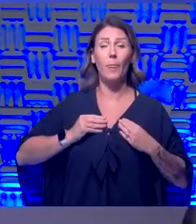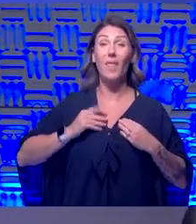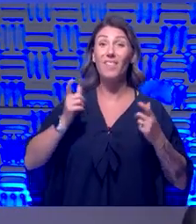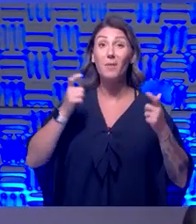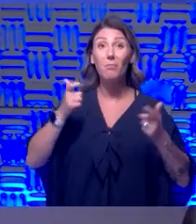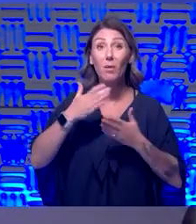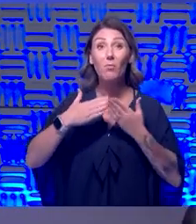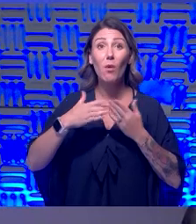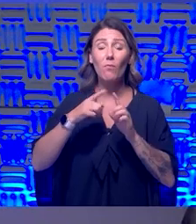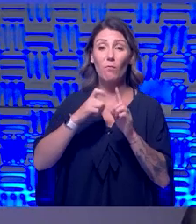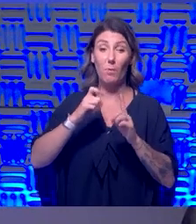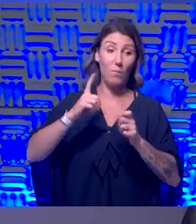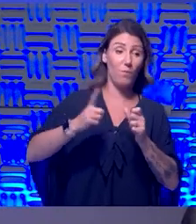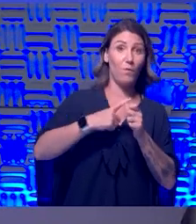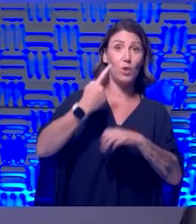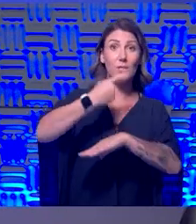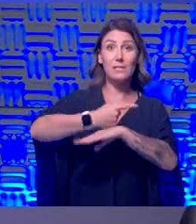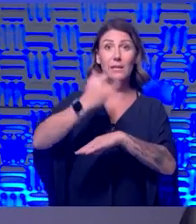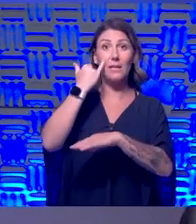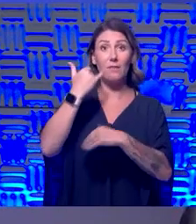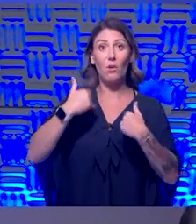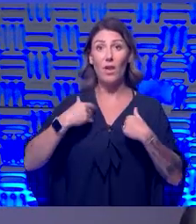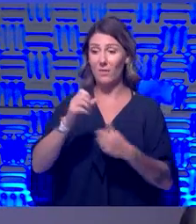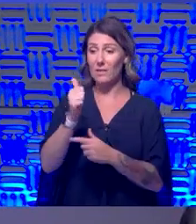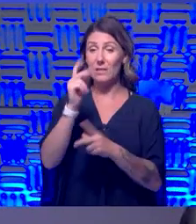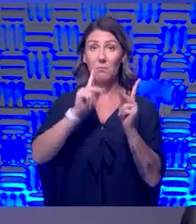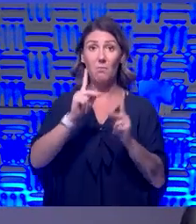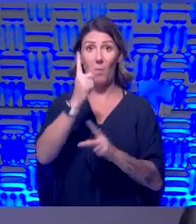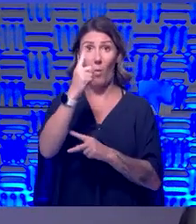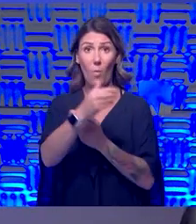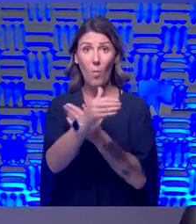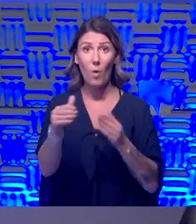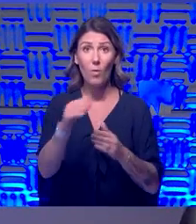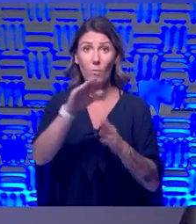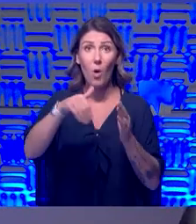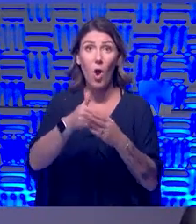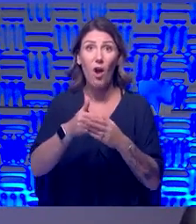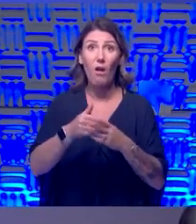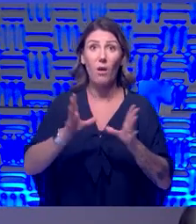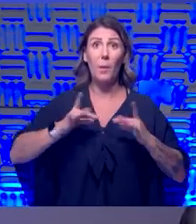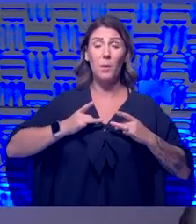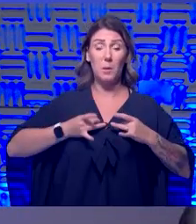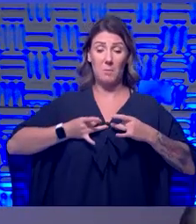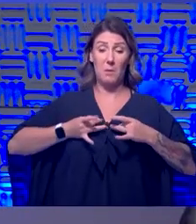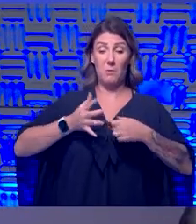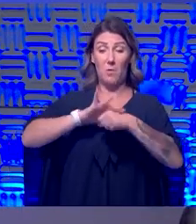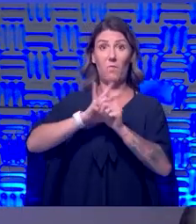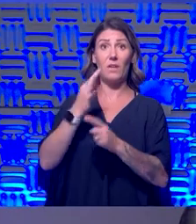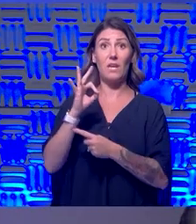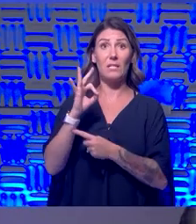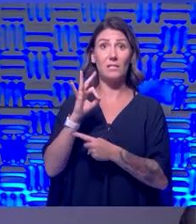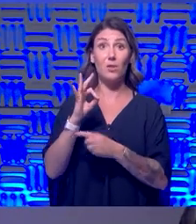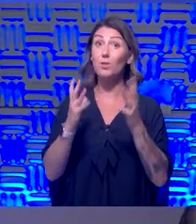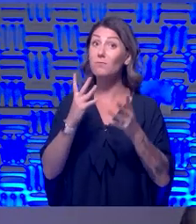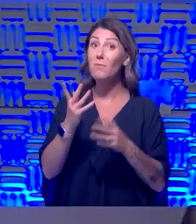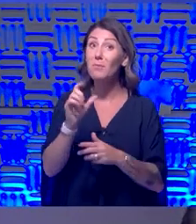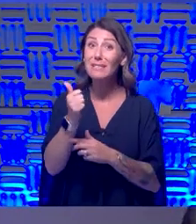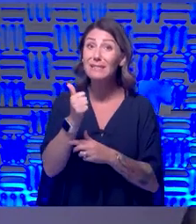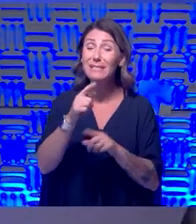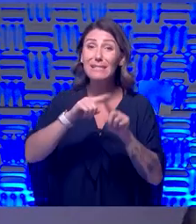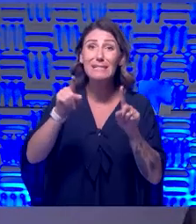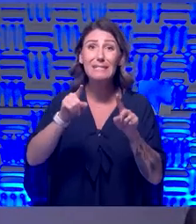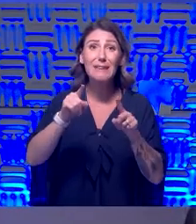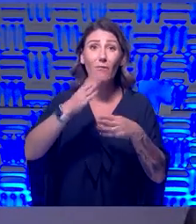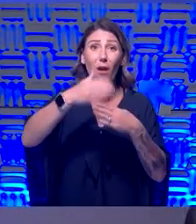day one is that I think if you have 10 people in a room who all get COVID, you might have 10 different outcomes. It's, it's that